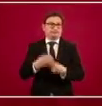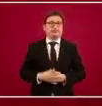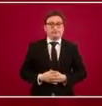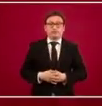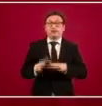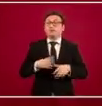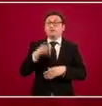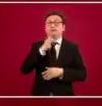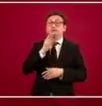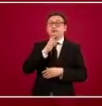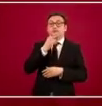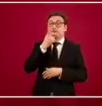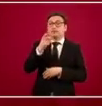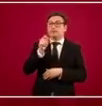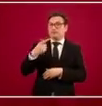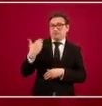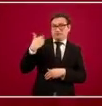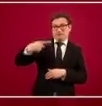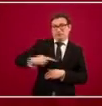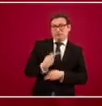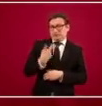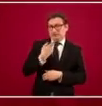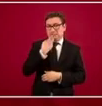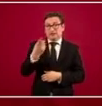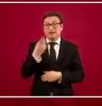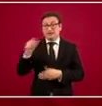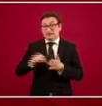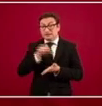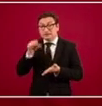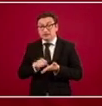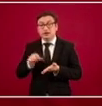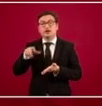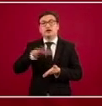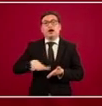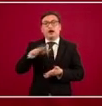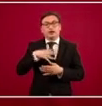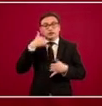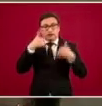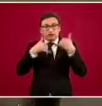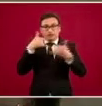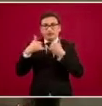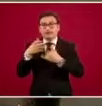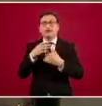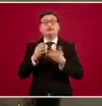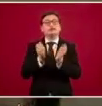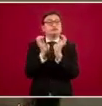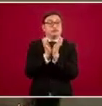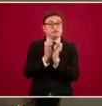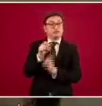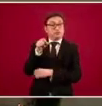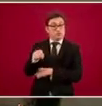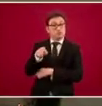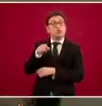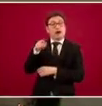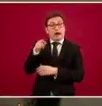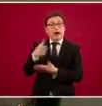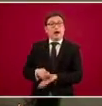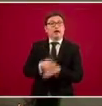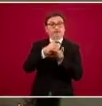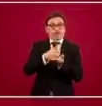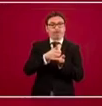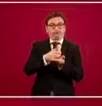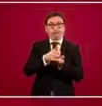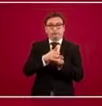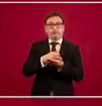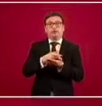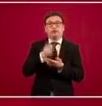very capable and very extended telephonic assistance center. And also, let me